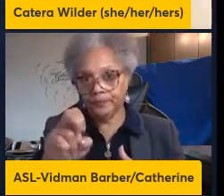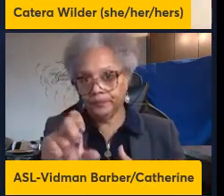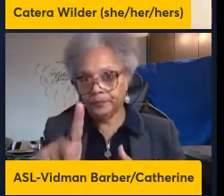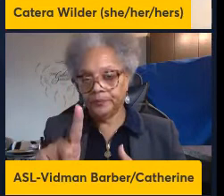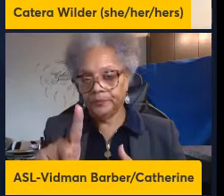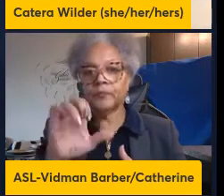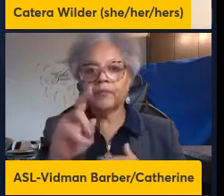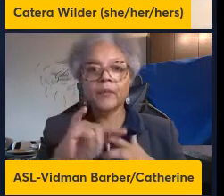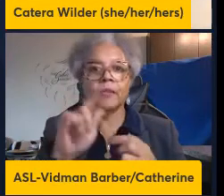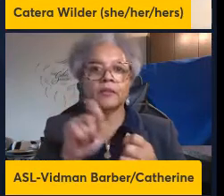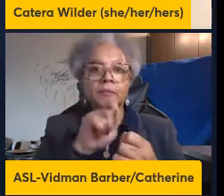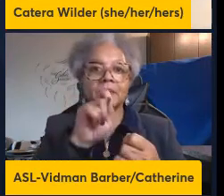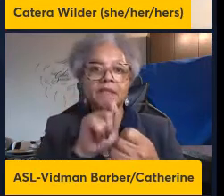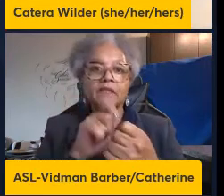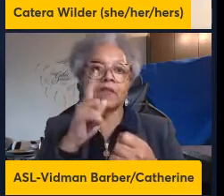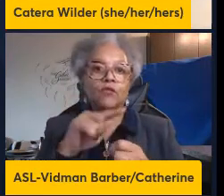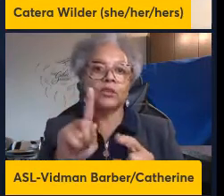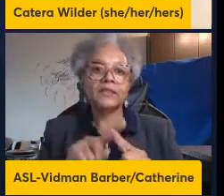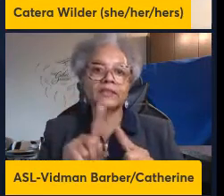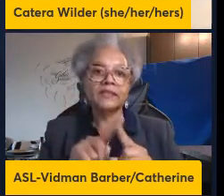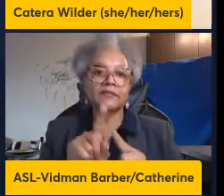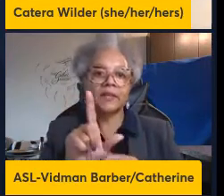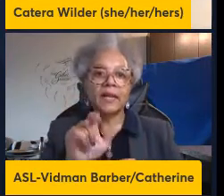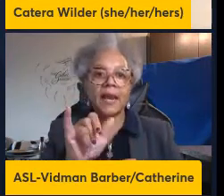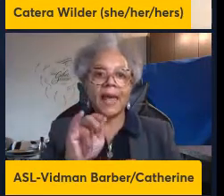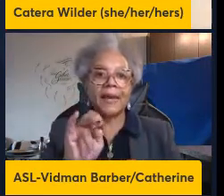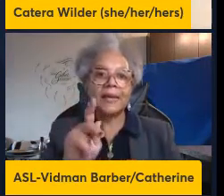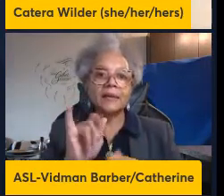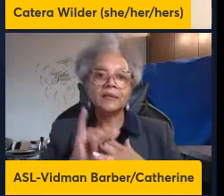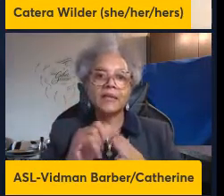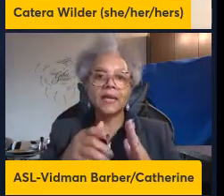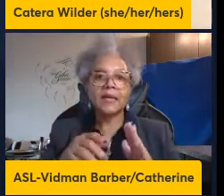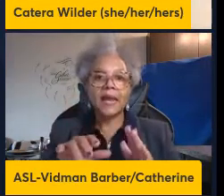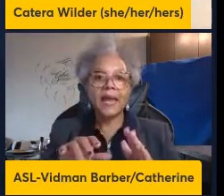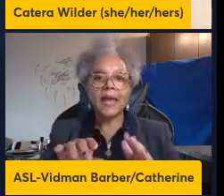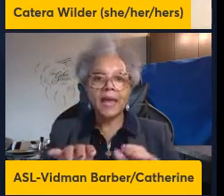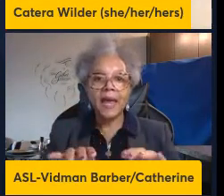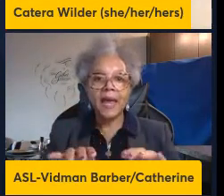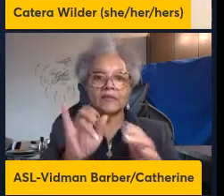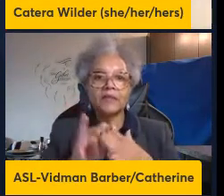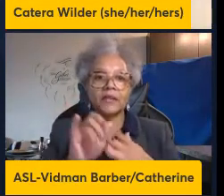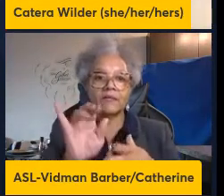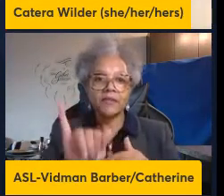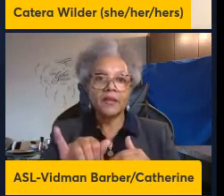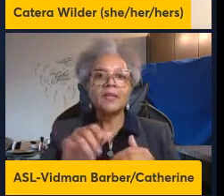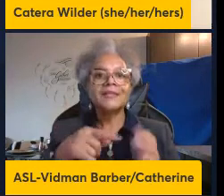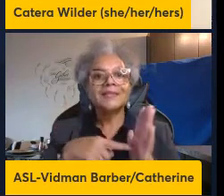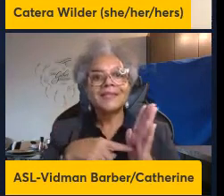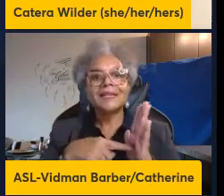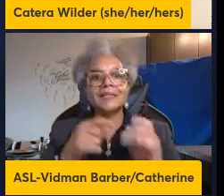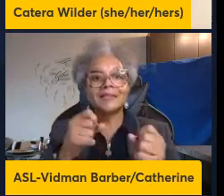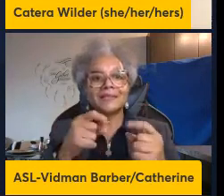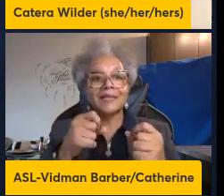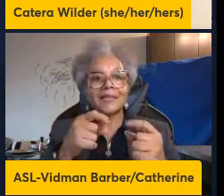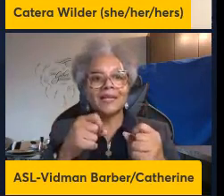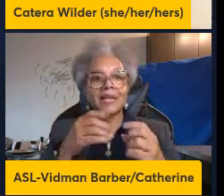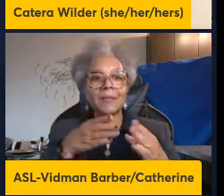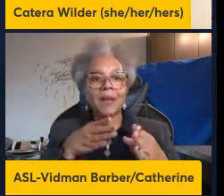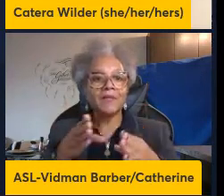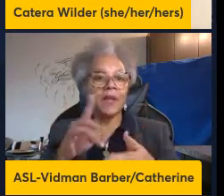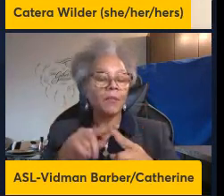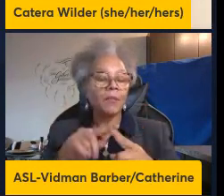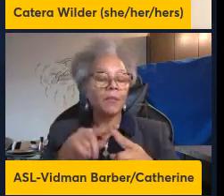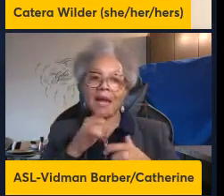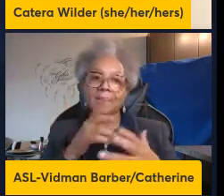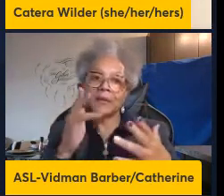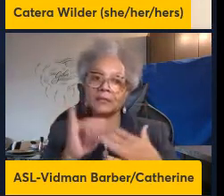specific for different ligands that activate the NF-kappa B signaling pathway, but not much work had been done